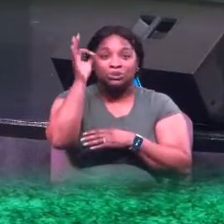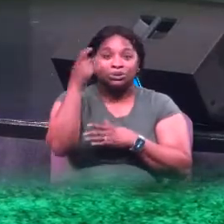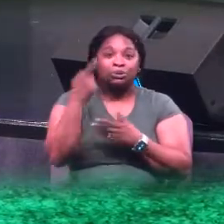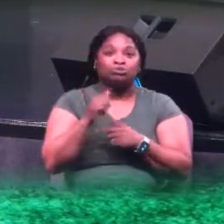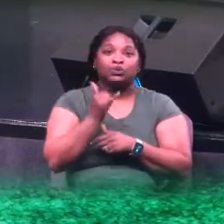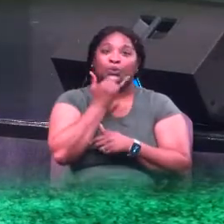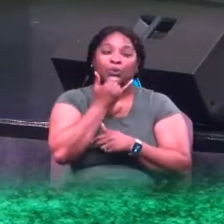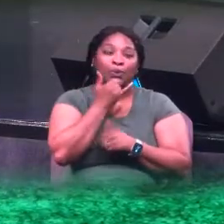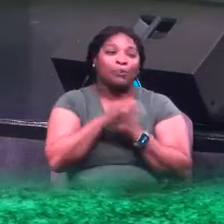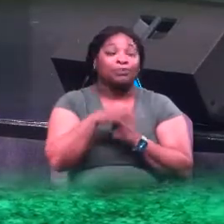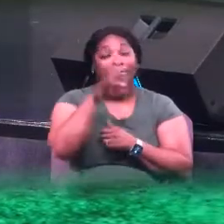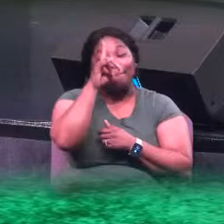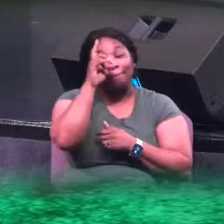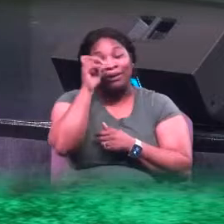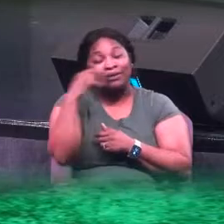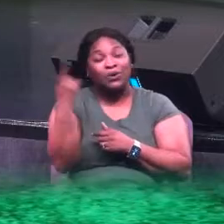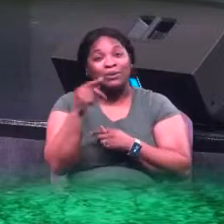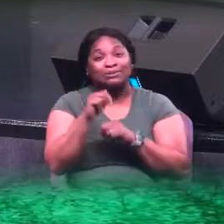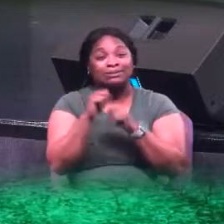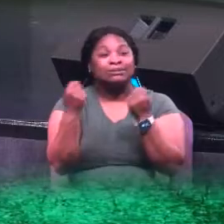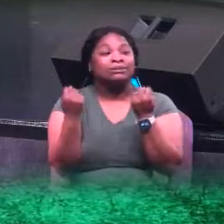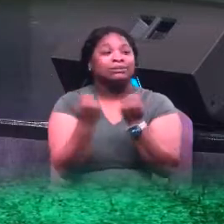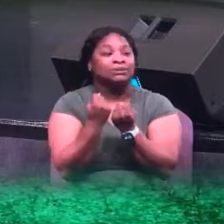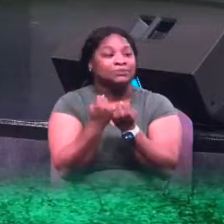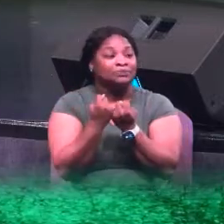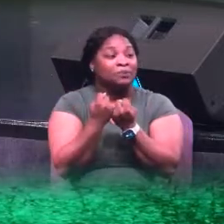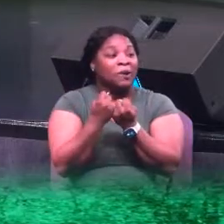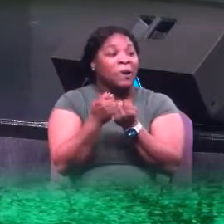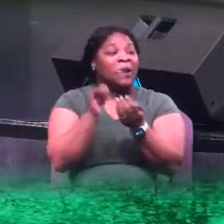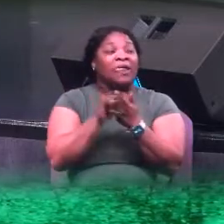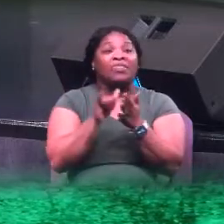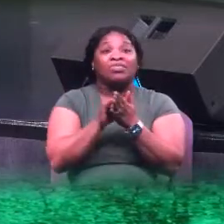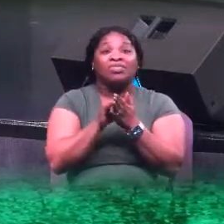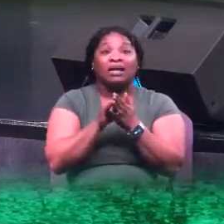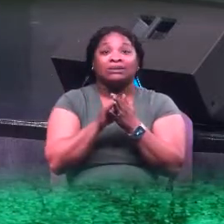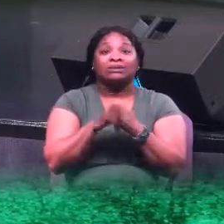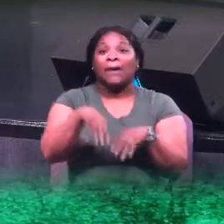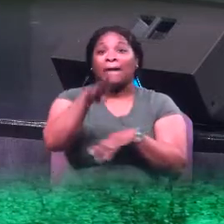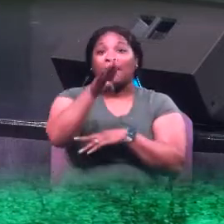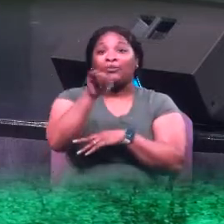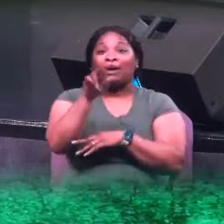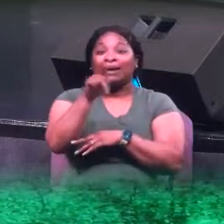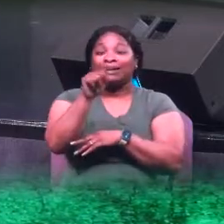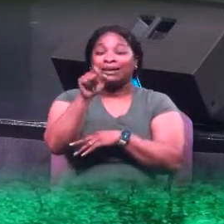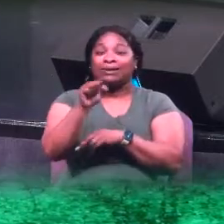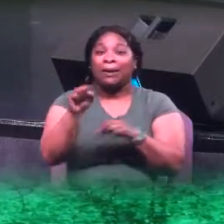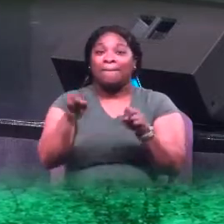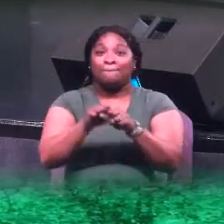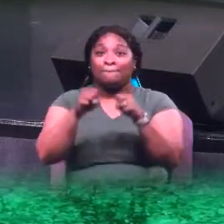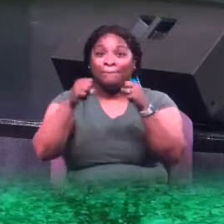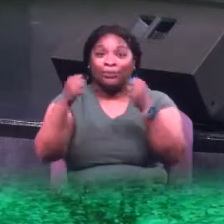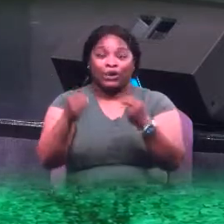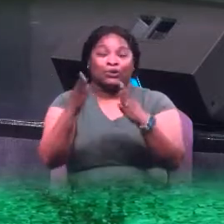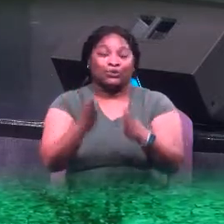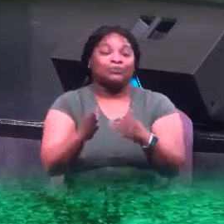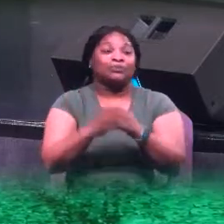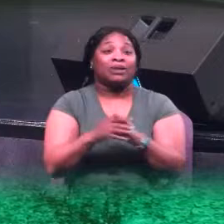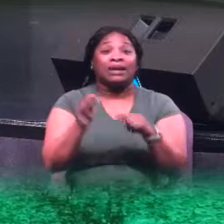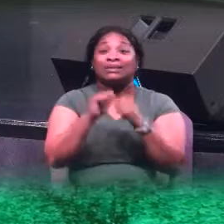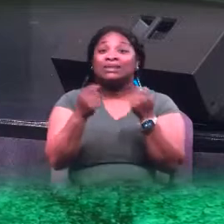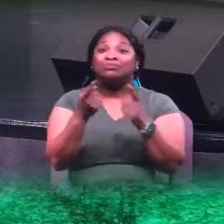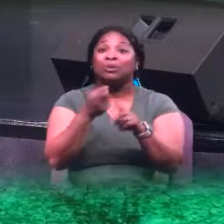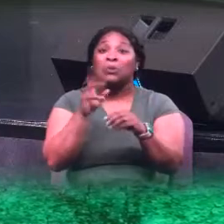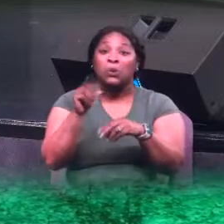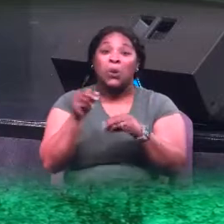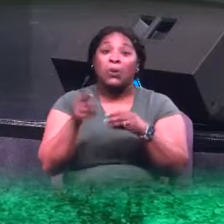are wrong? Because there's always a team that's a bracket buster. A team that comes from nowhere. A team